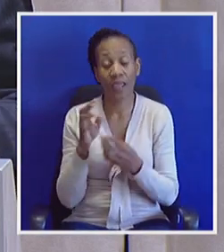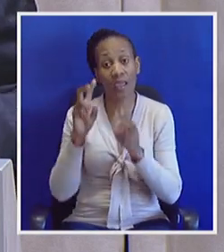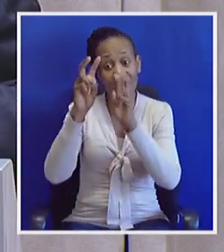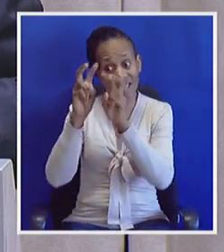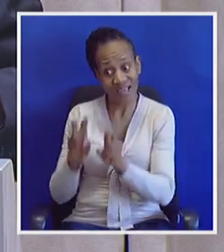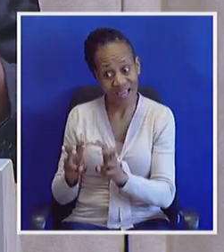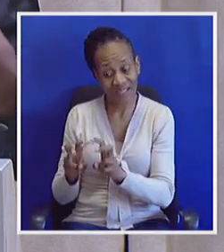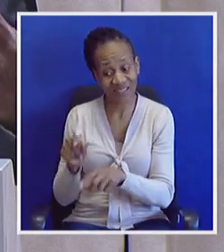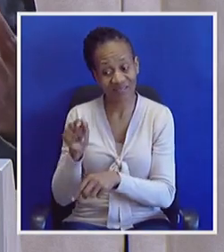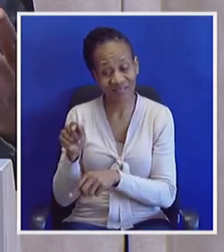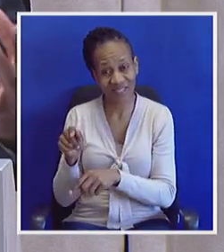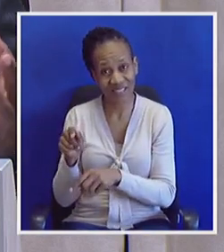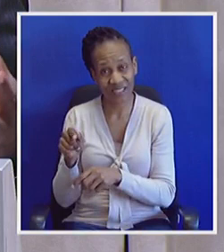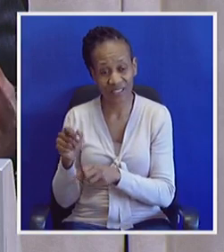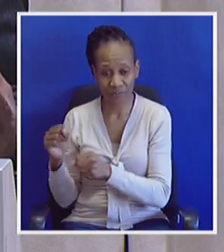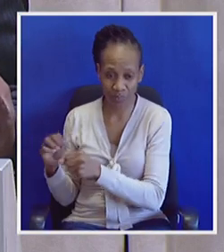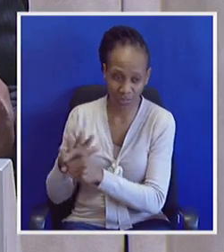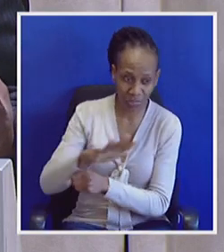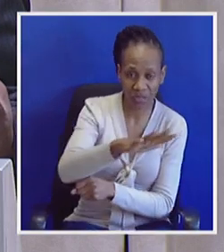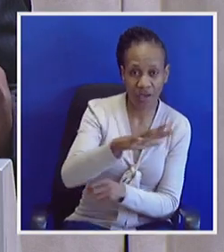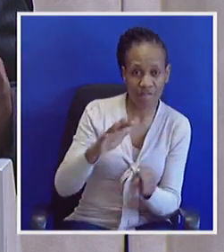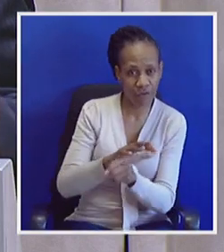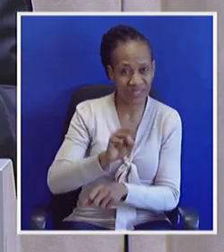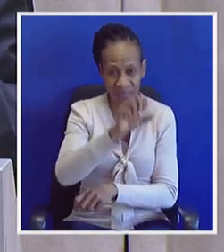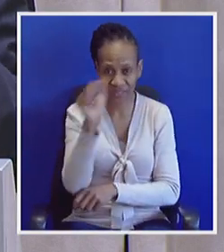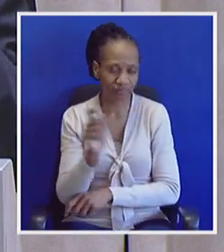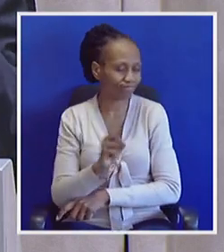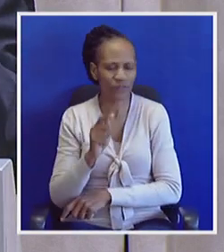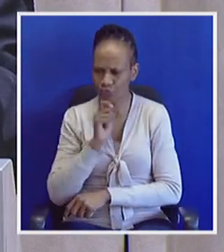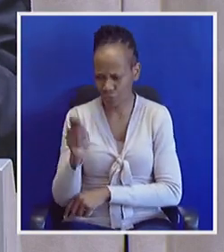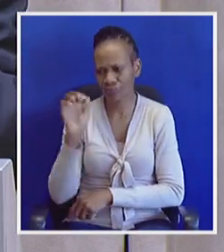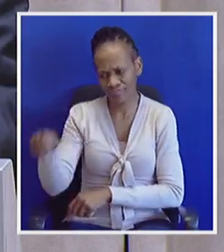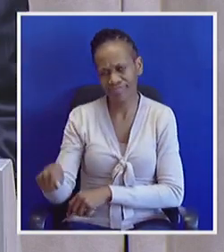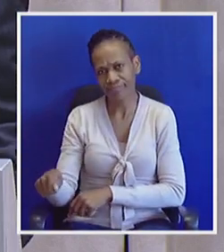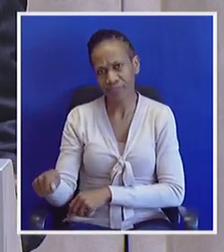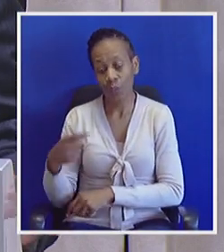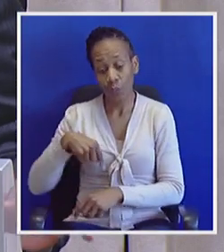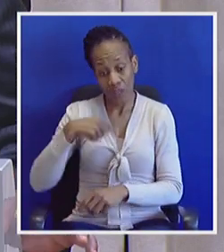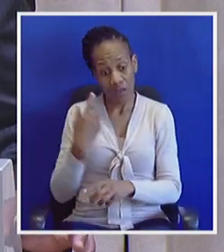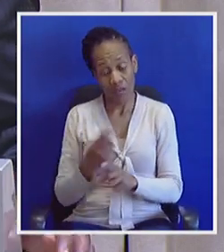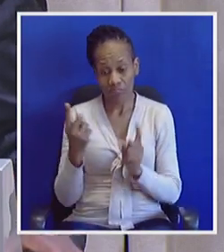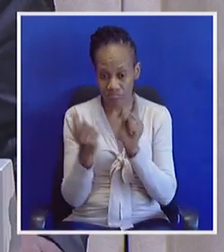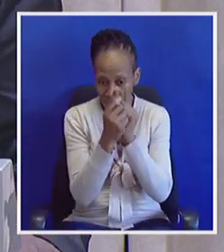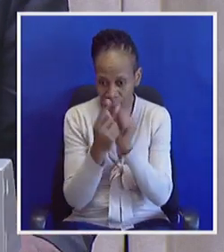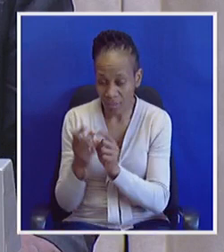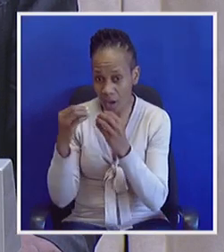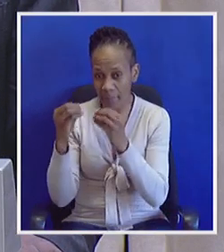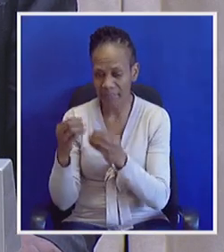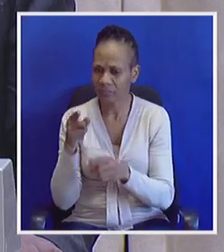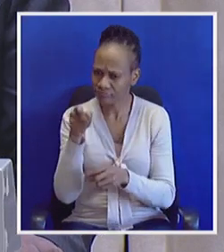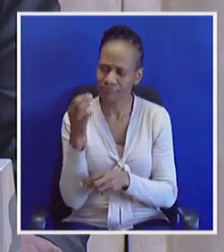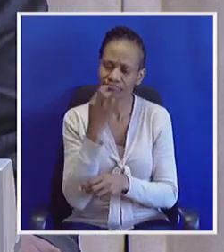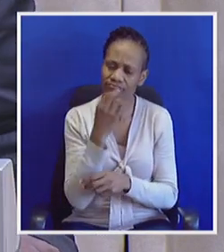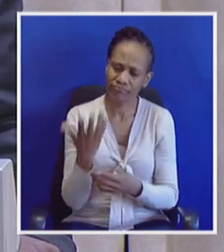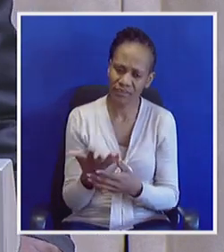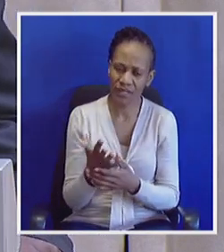generation one, it hasn't covered the whole country, and that is true. And we, as we interact with them, keep on saying there is